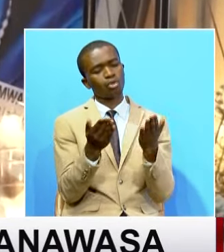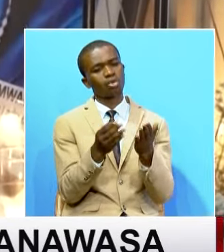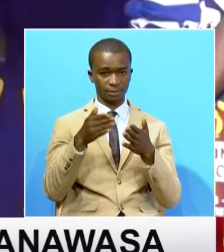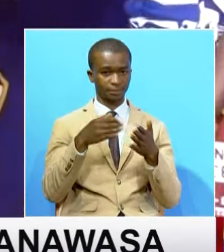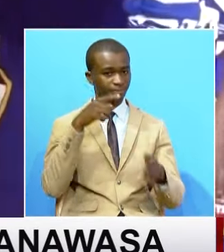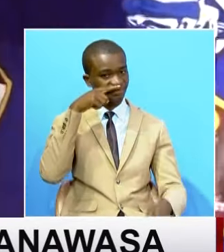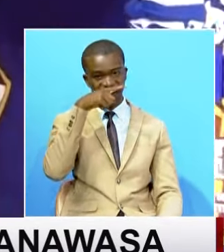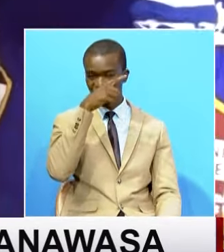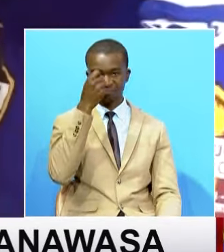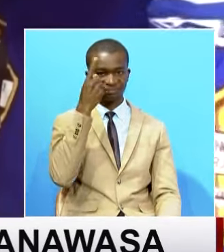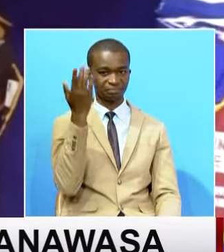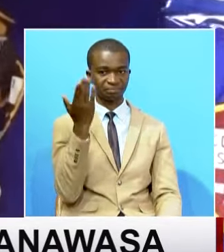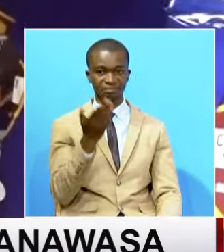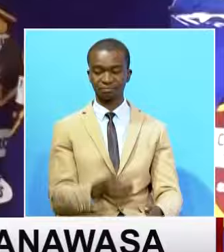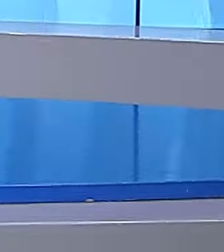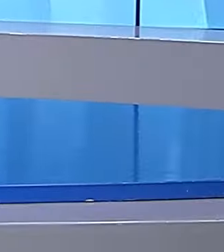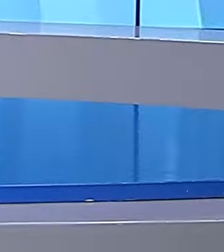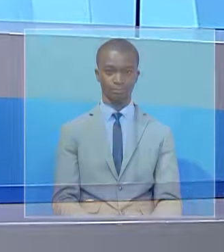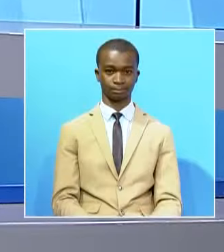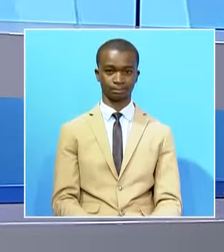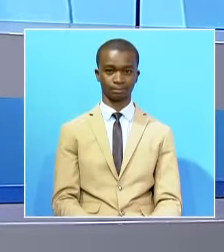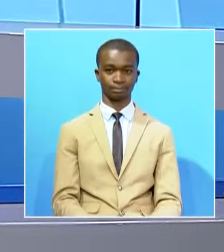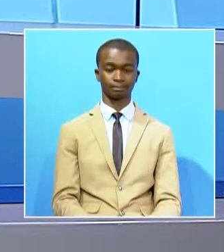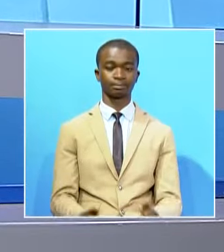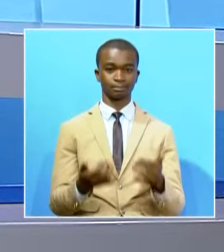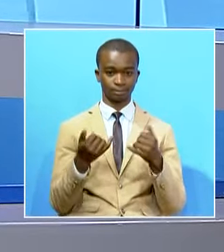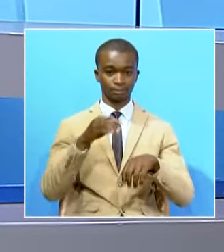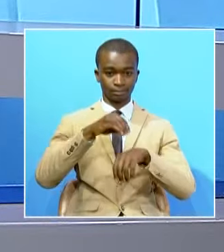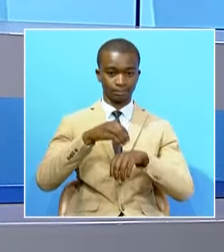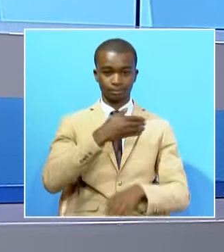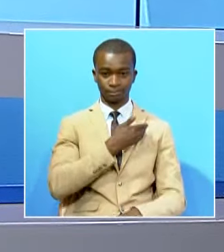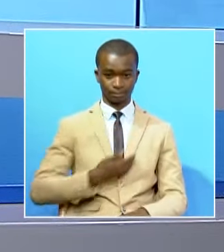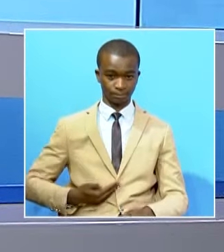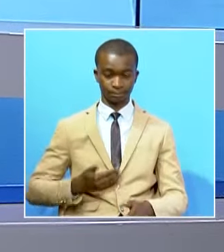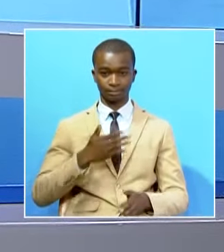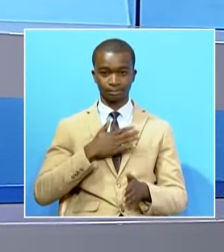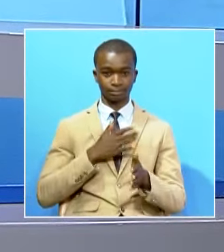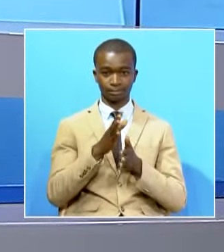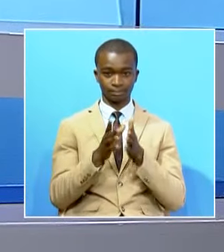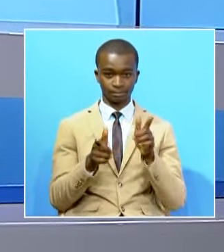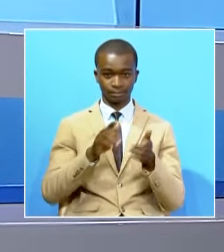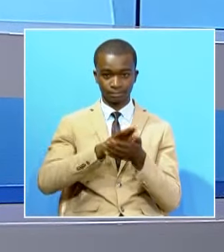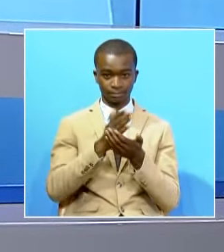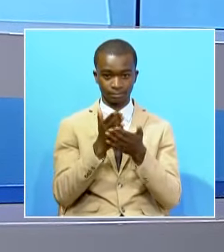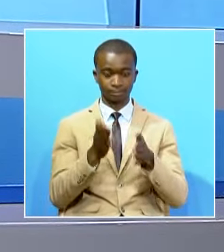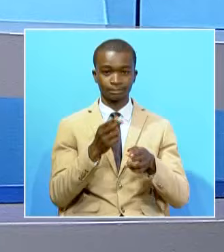former First Lady Maureen Mwanawasa. On behalf of my sign language interpreter,